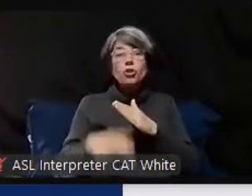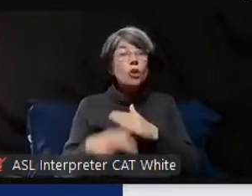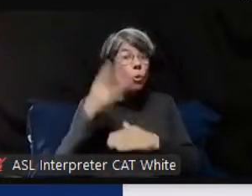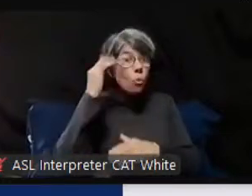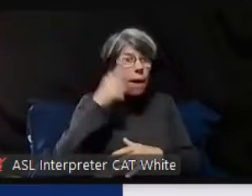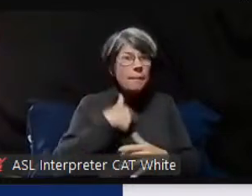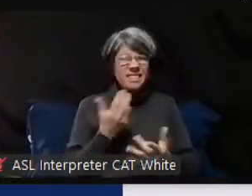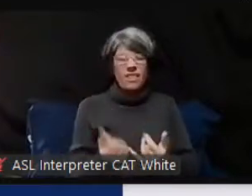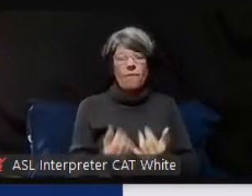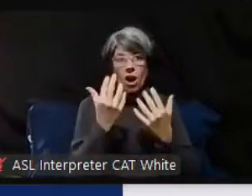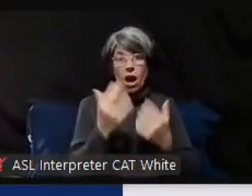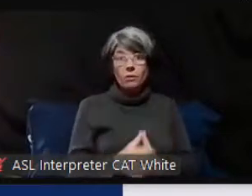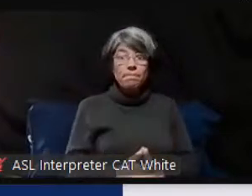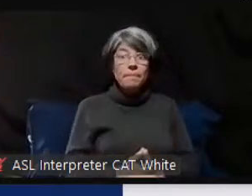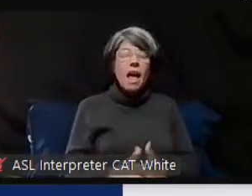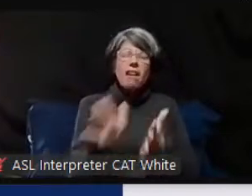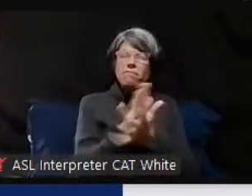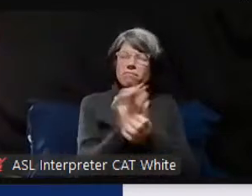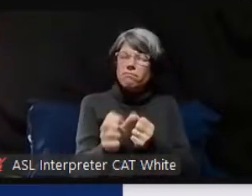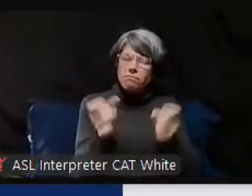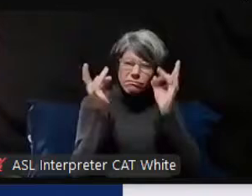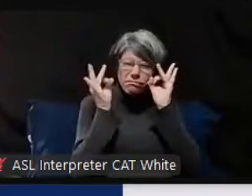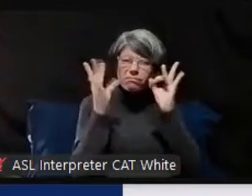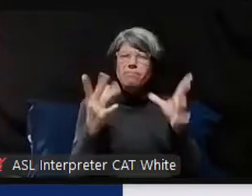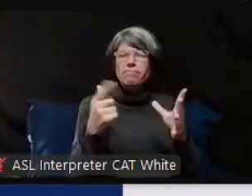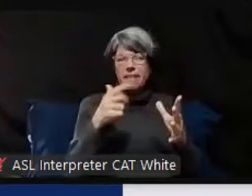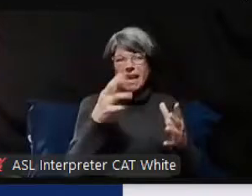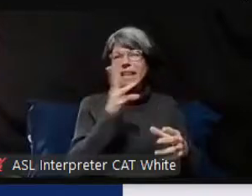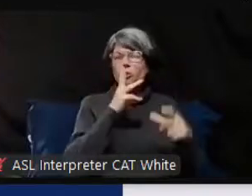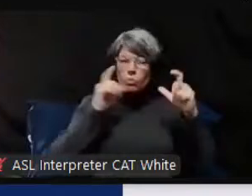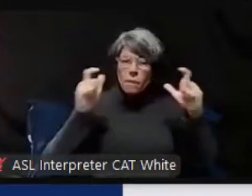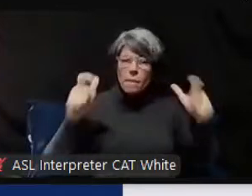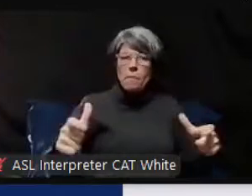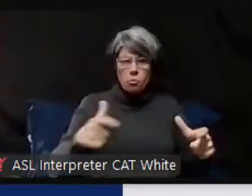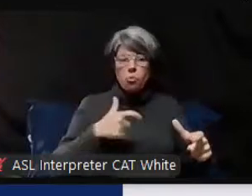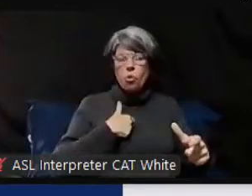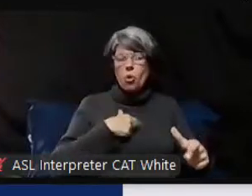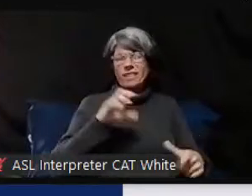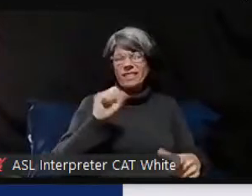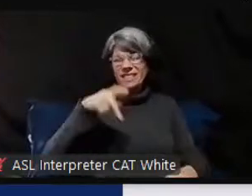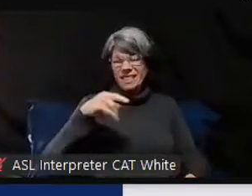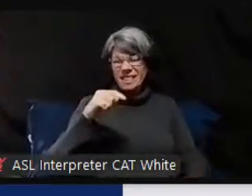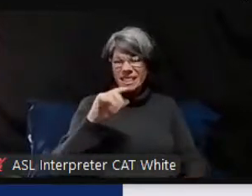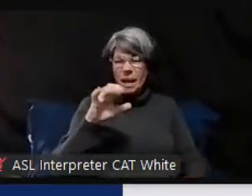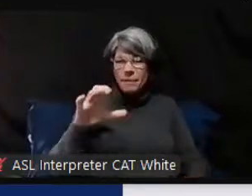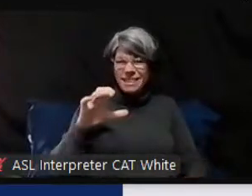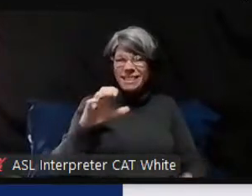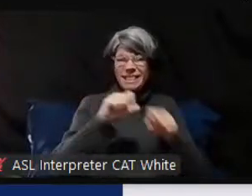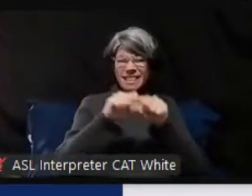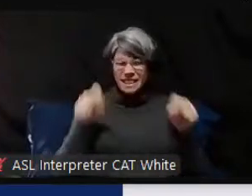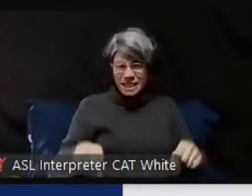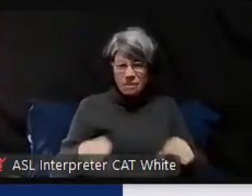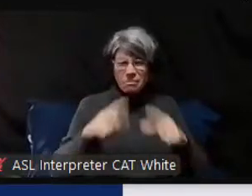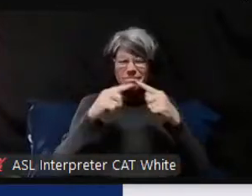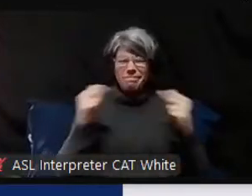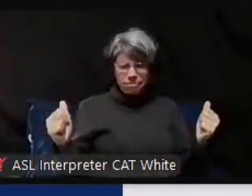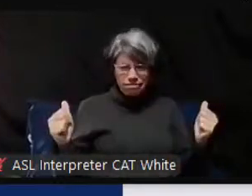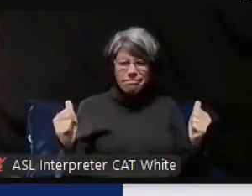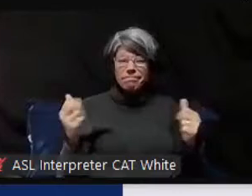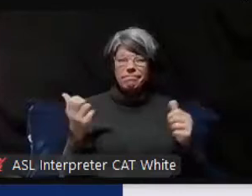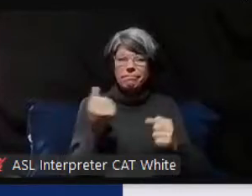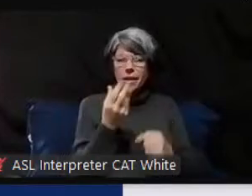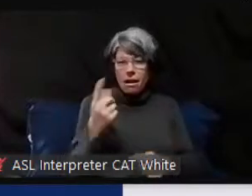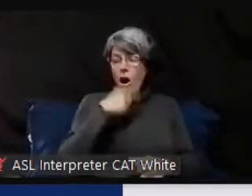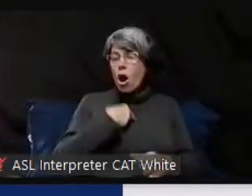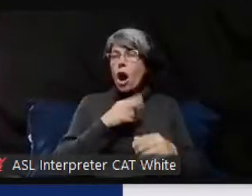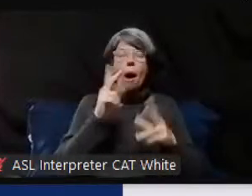the destruction has left behind thousands of unmaintained swimming pools, damaged septic systems, and debris-filled areas, ideal conditions for mosquitoes